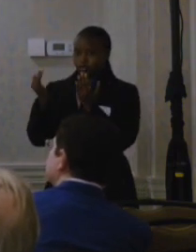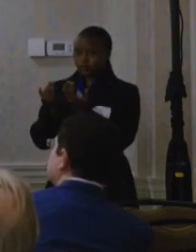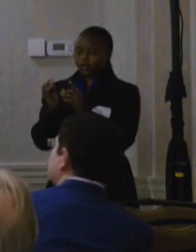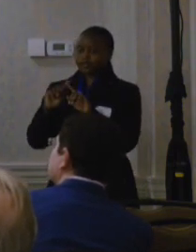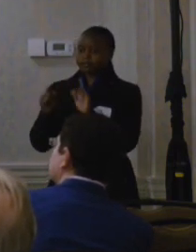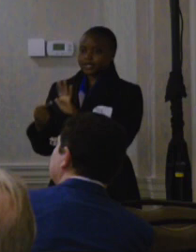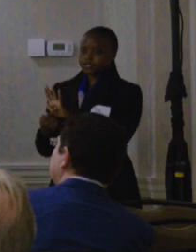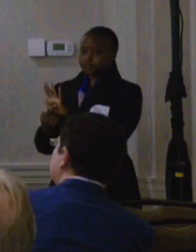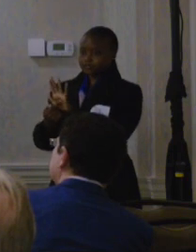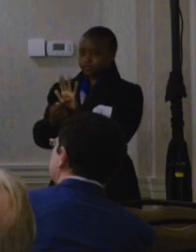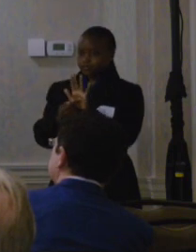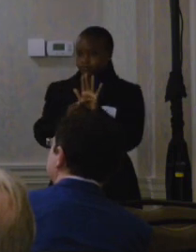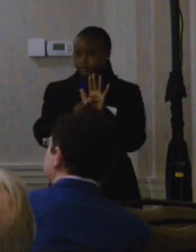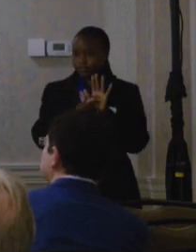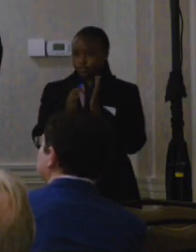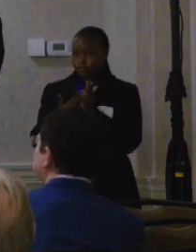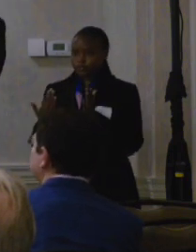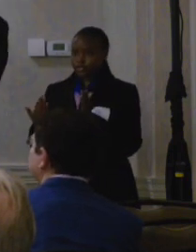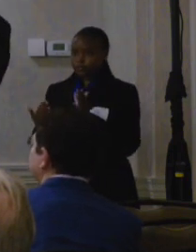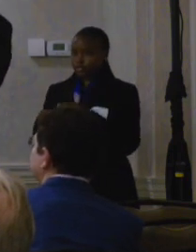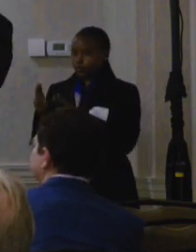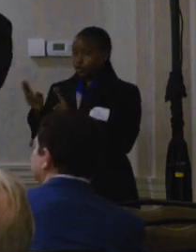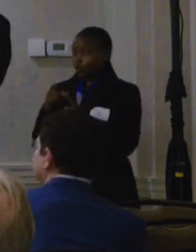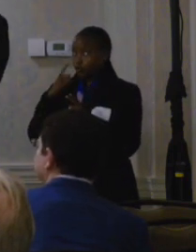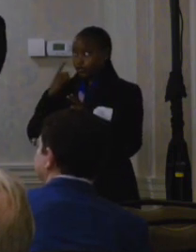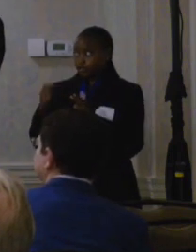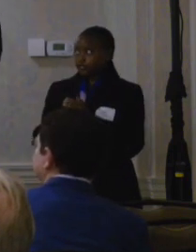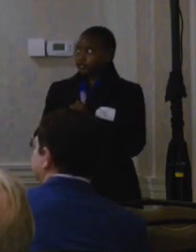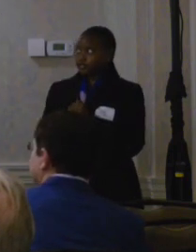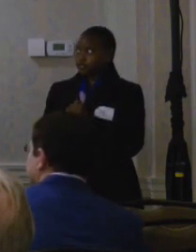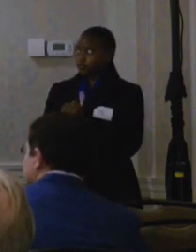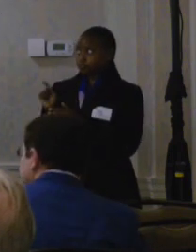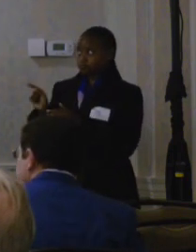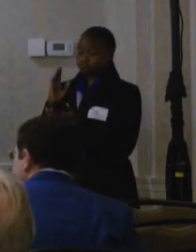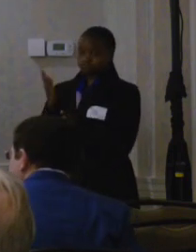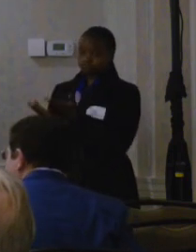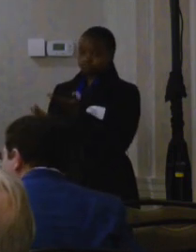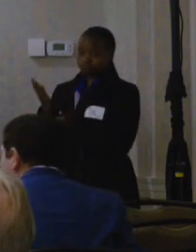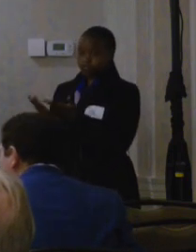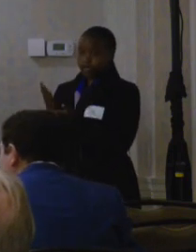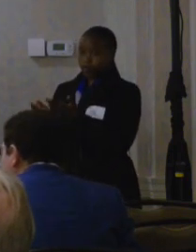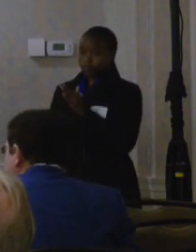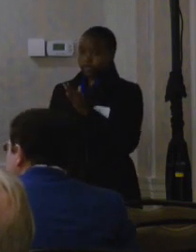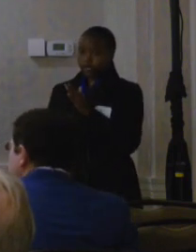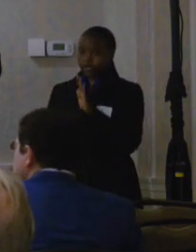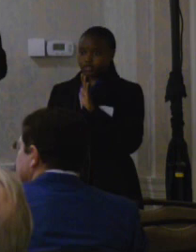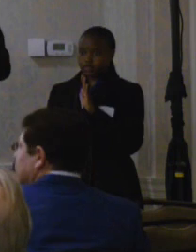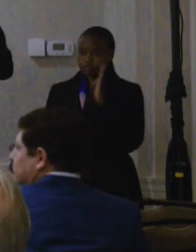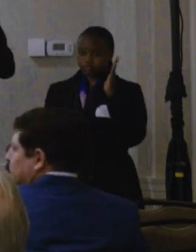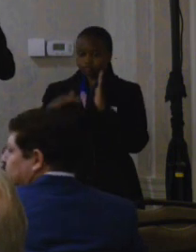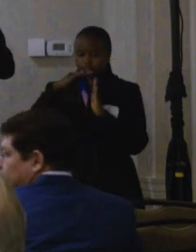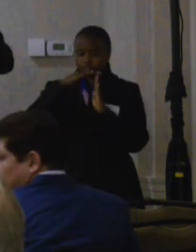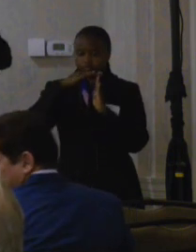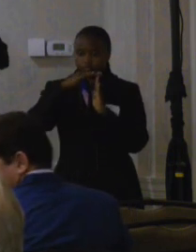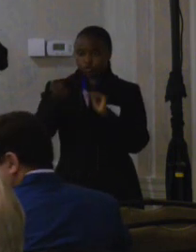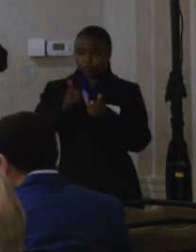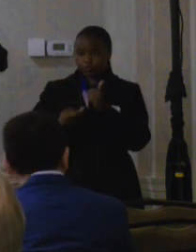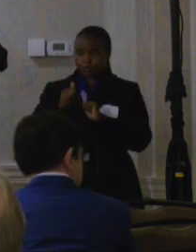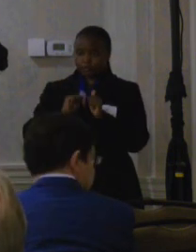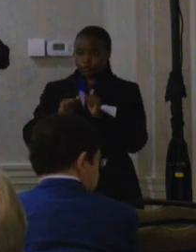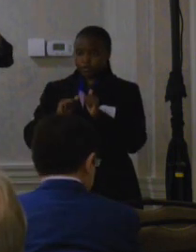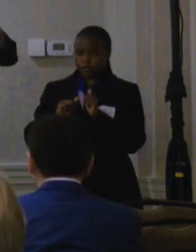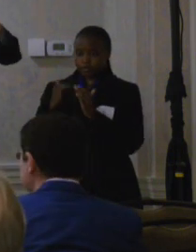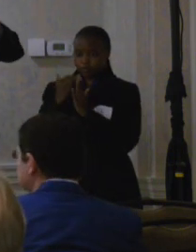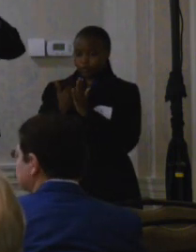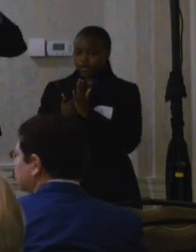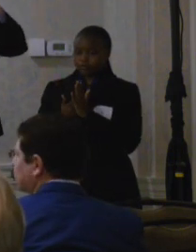indicative of something that we often see. So in this chart here, I compare these top-performing programs, so the programs that were rigorously